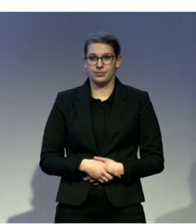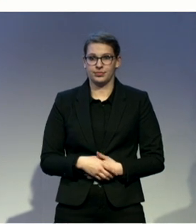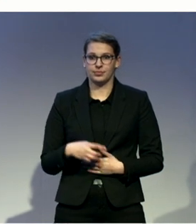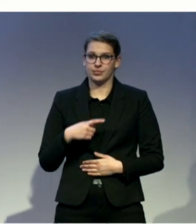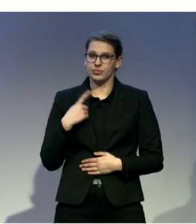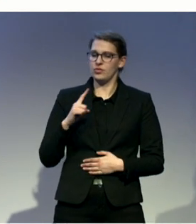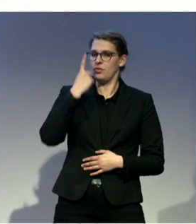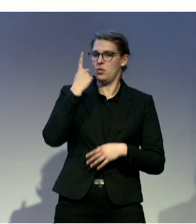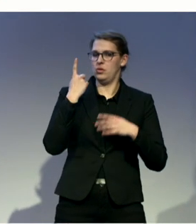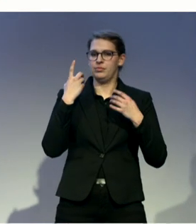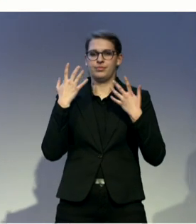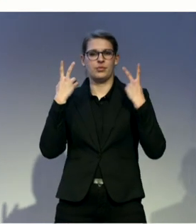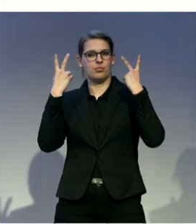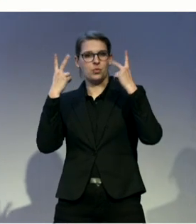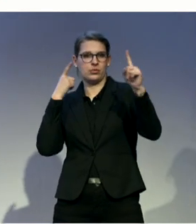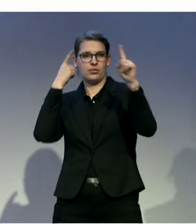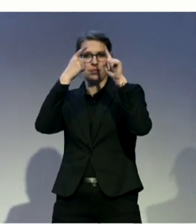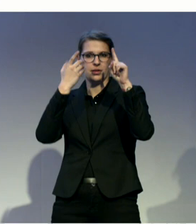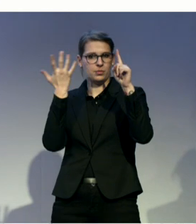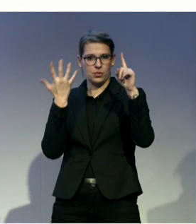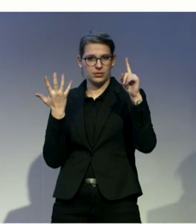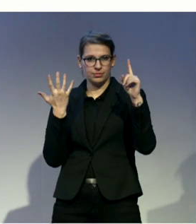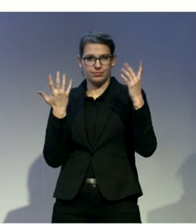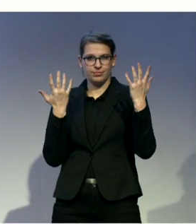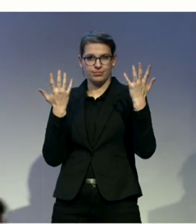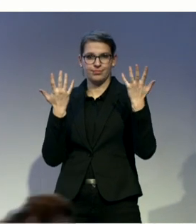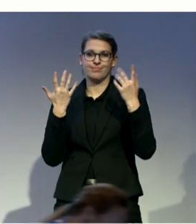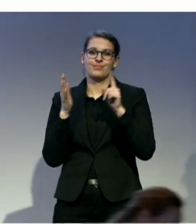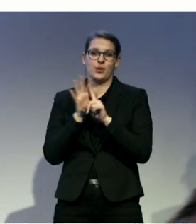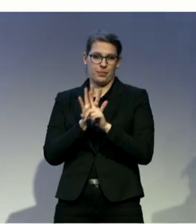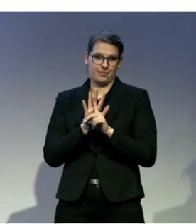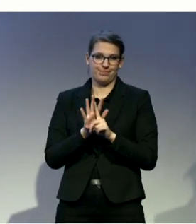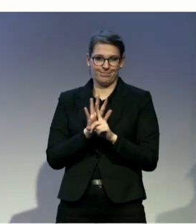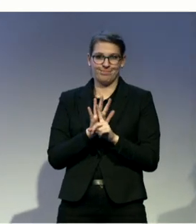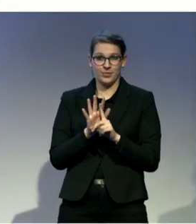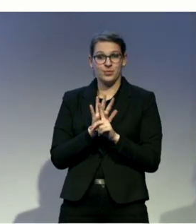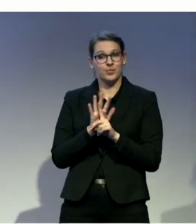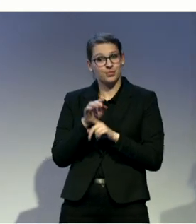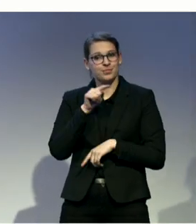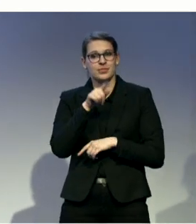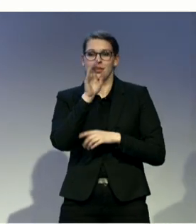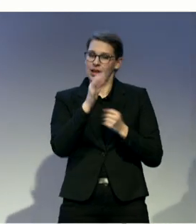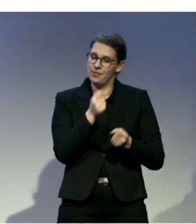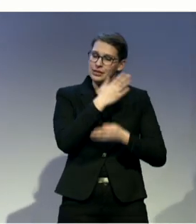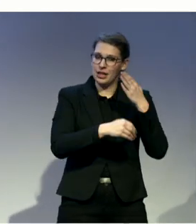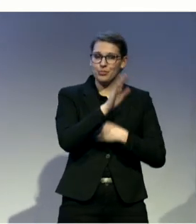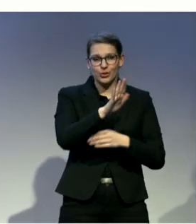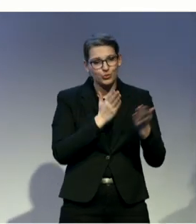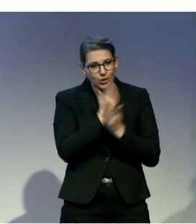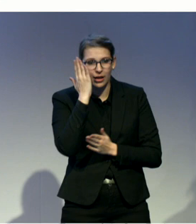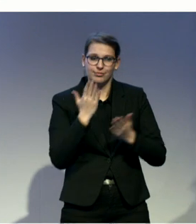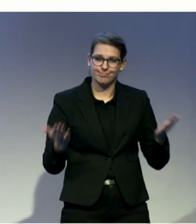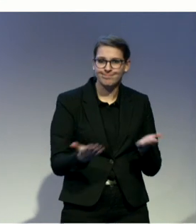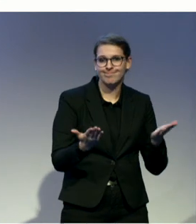is advocacy and lobbying for the protection of rights of people with disabilities in order to create an